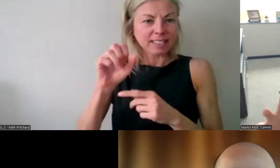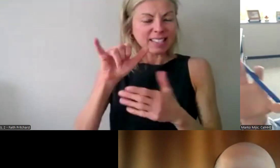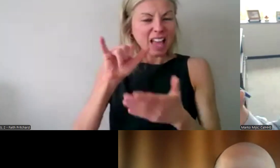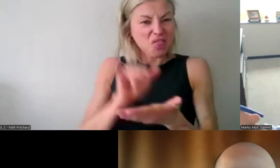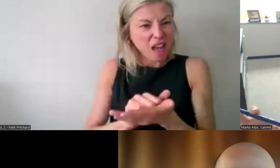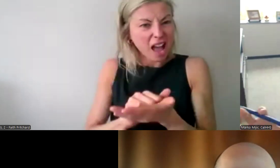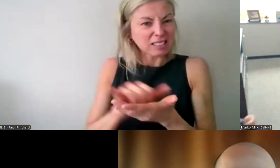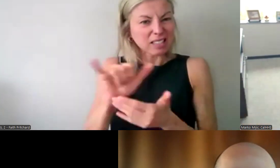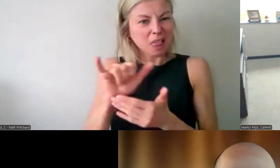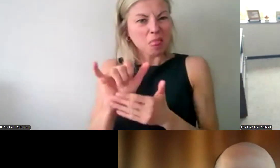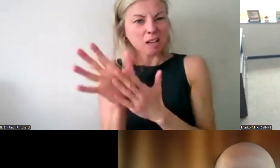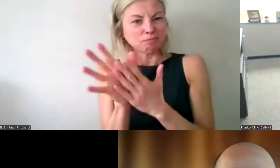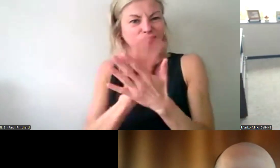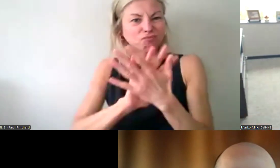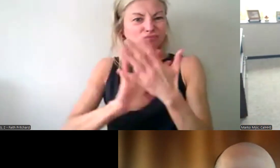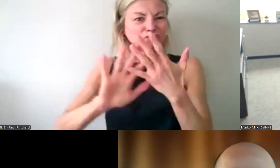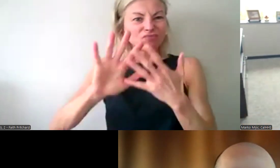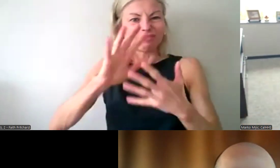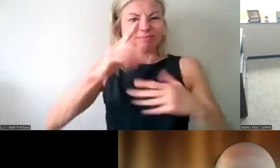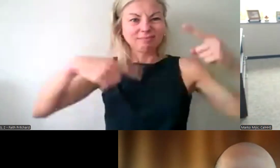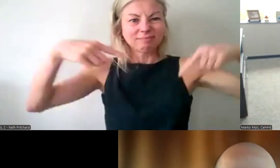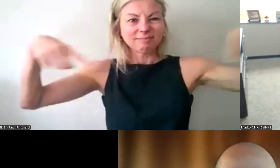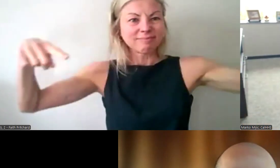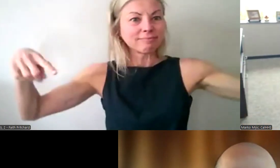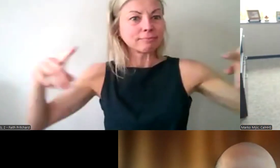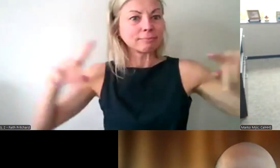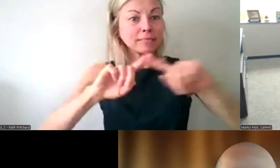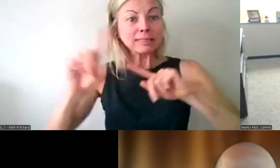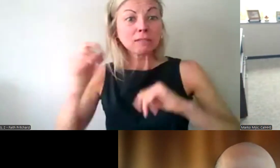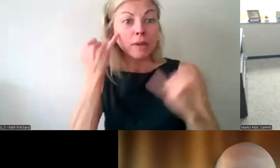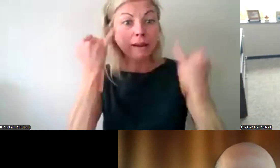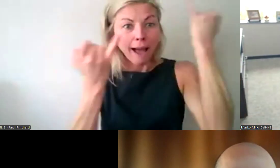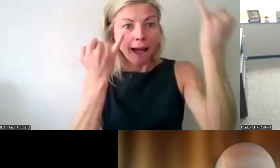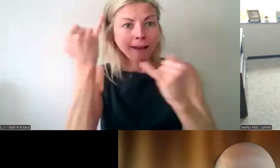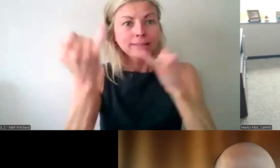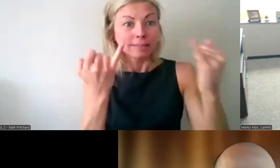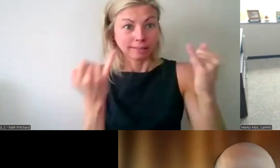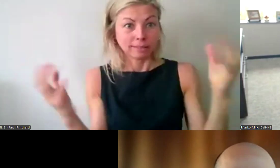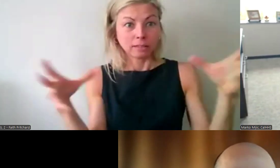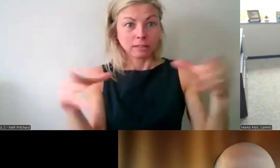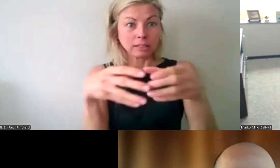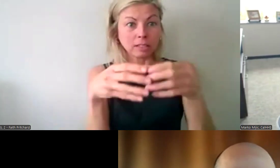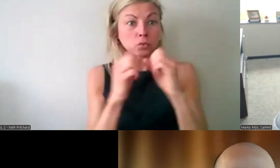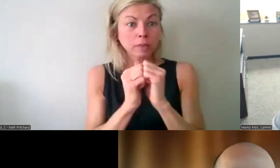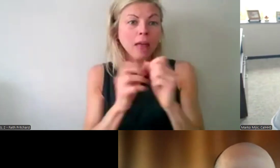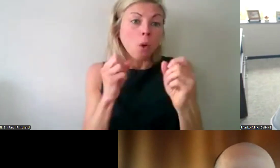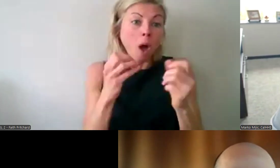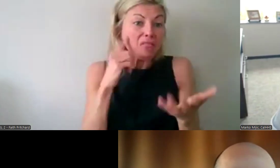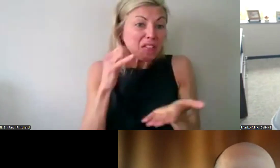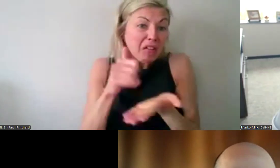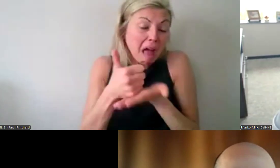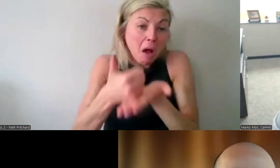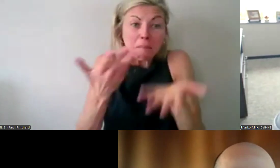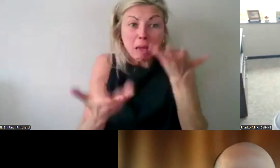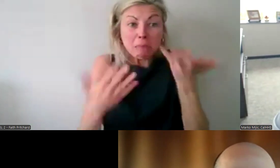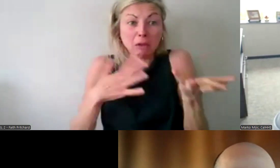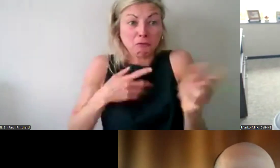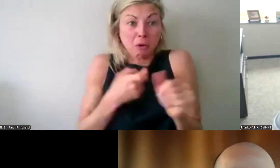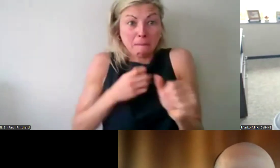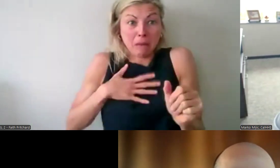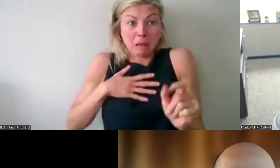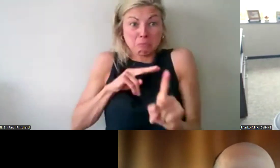a mushmash of different ideas. And I think is helpful. And maybe from our perspective, and